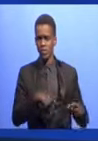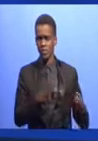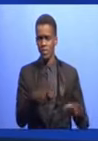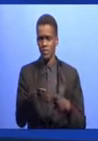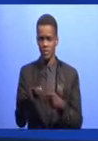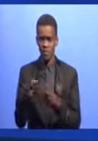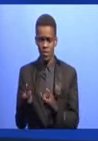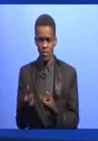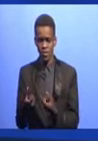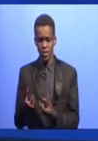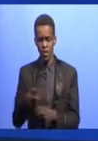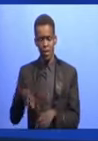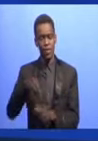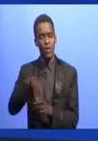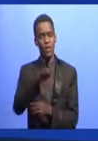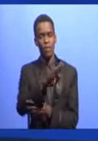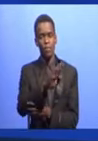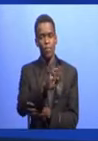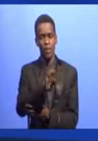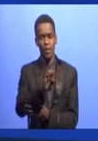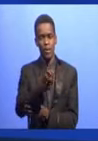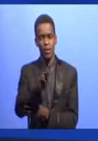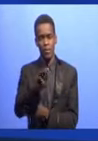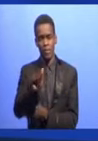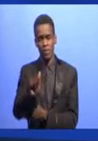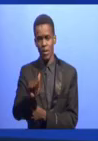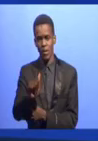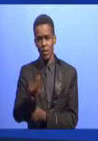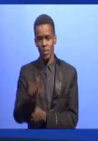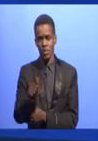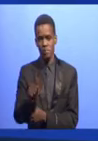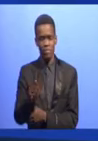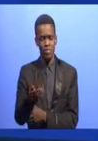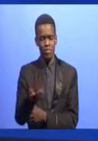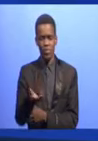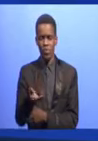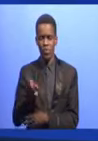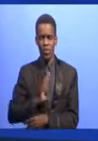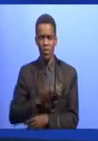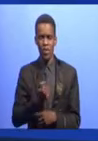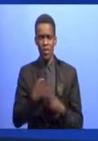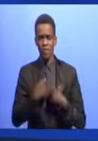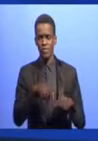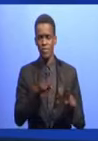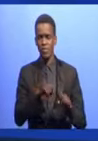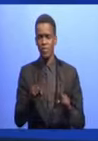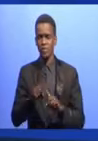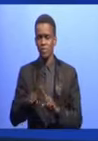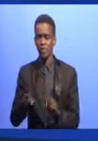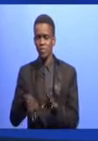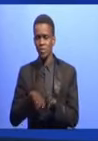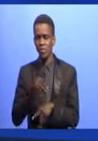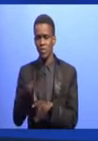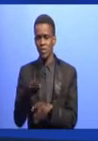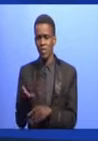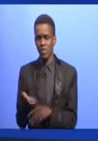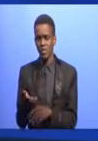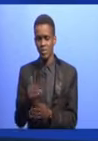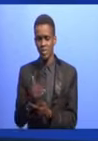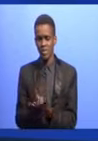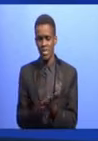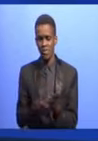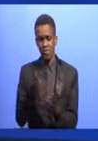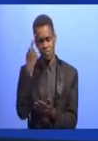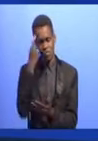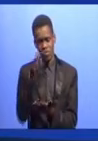ba itse gore ba na le mongwe yo o manufacturer mo yo mongwe is a transport kore ona company ya transport yo o manufacturer mo you might find that mo